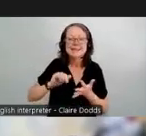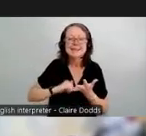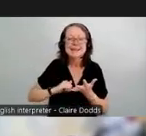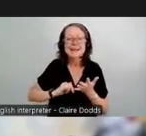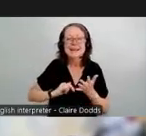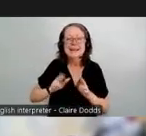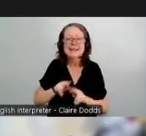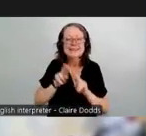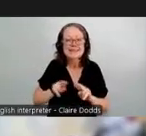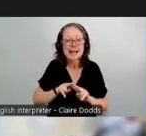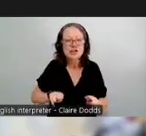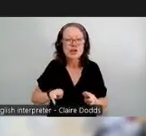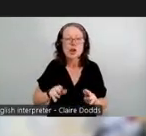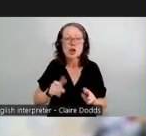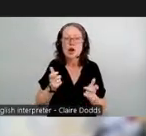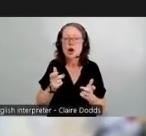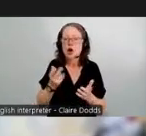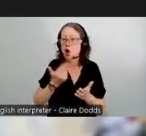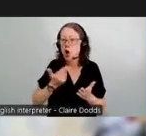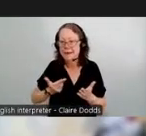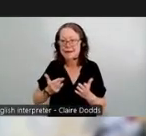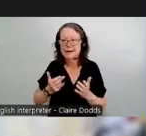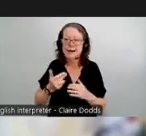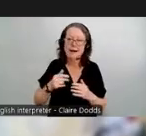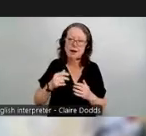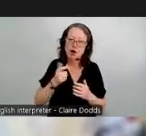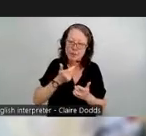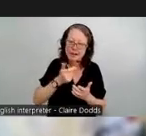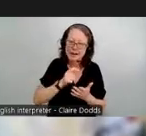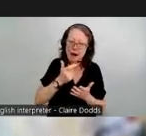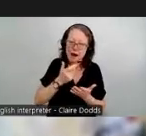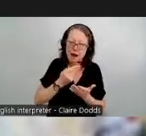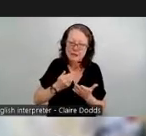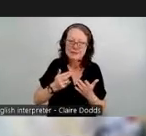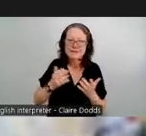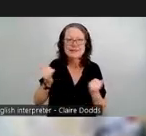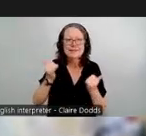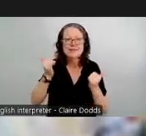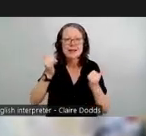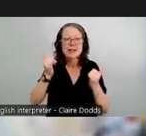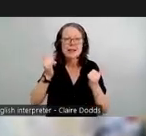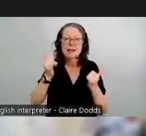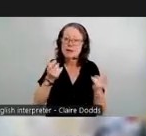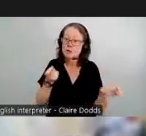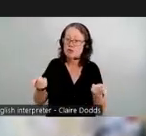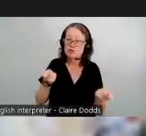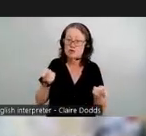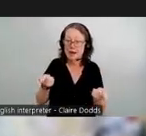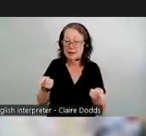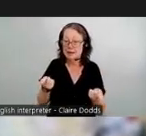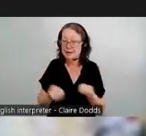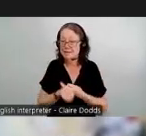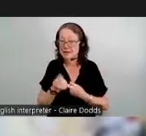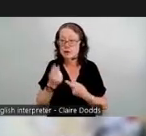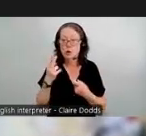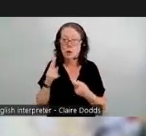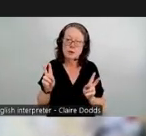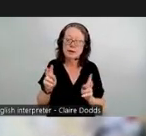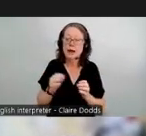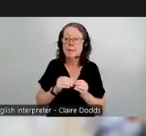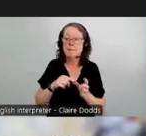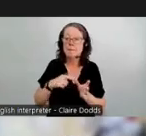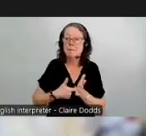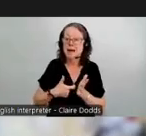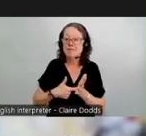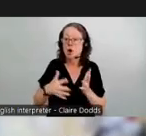BID ran an event mainly for teenagers and young adults, but for everybody really, called Barrow Does Comics, which was a kind of